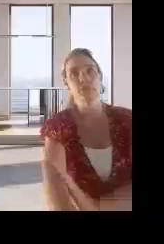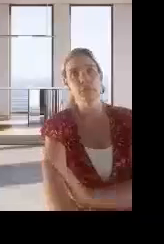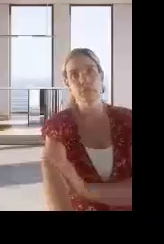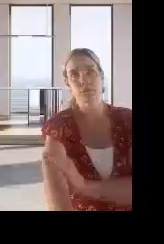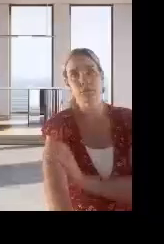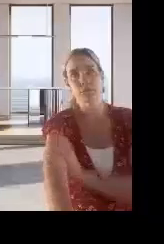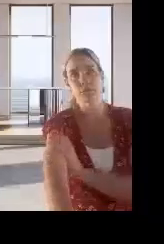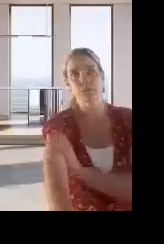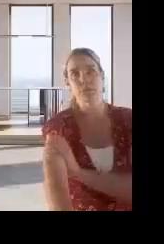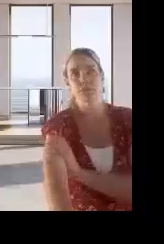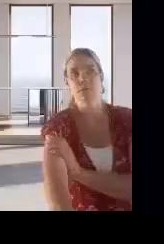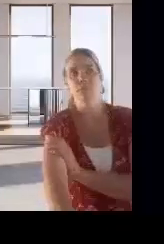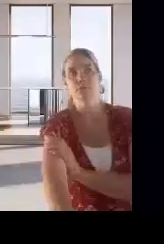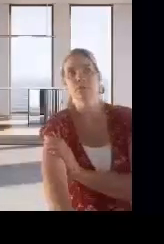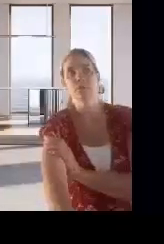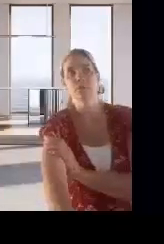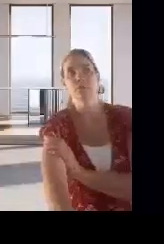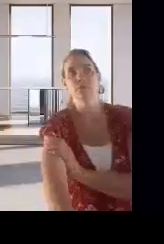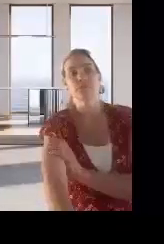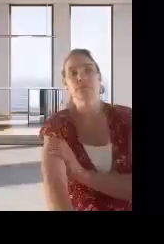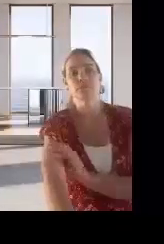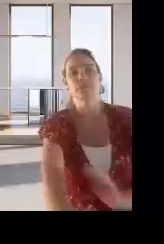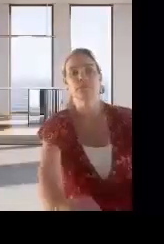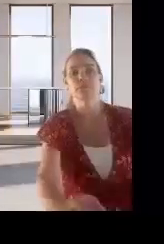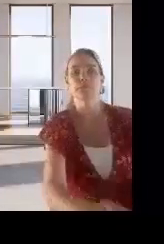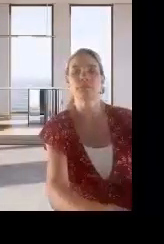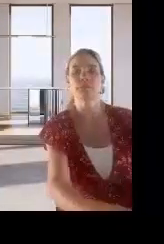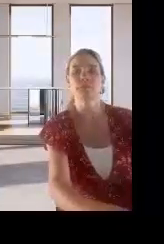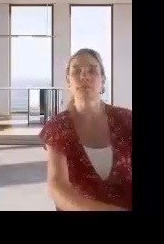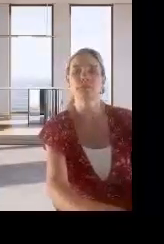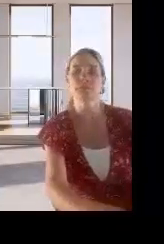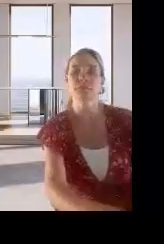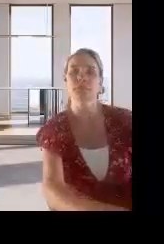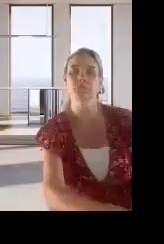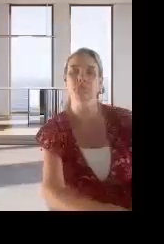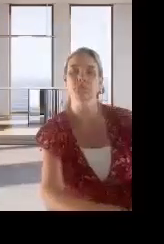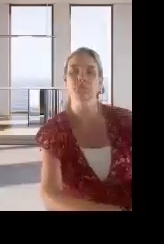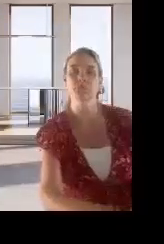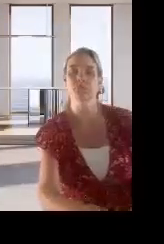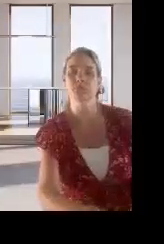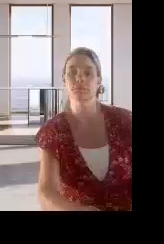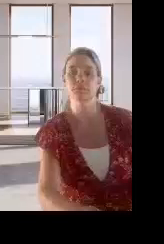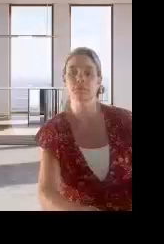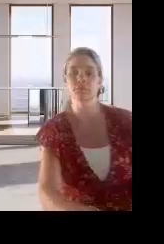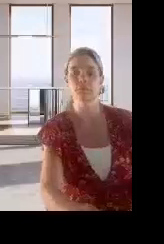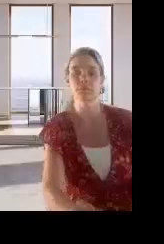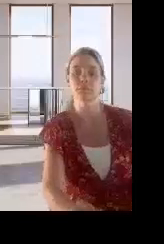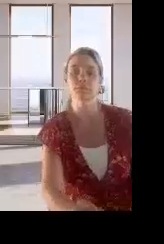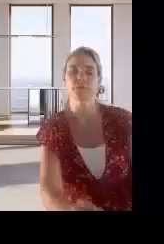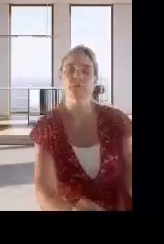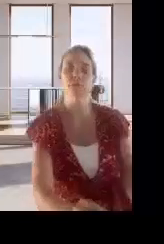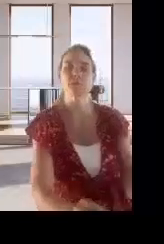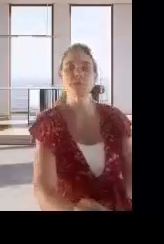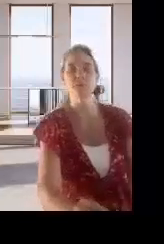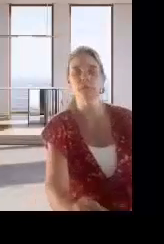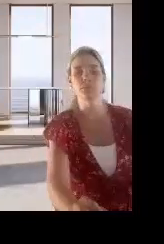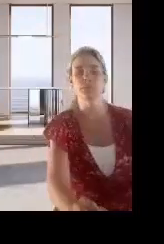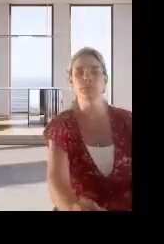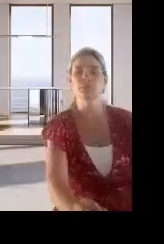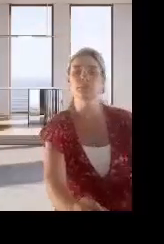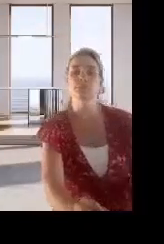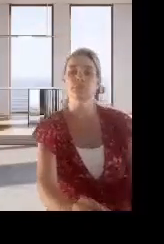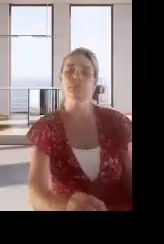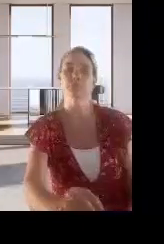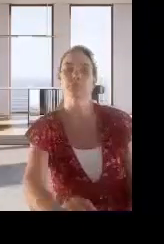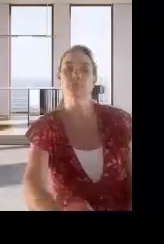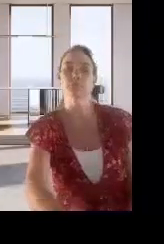Thank you. And I guess my last follow-up would be, you know, when we spoke, we discussed, you know, in comparison to other communities at the board, I don't have the